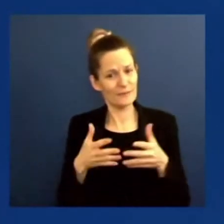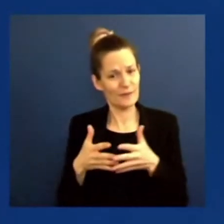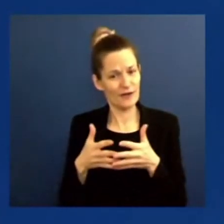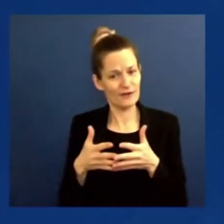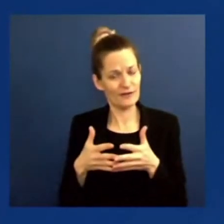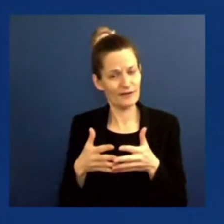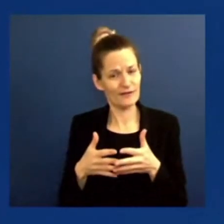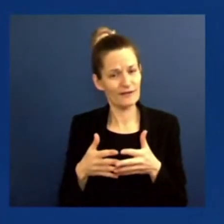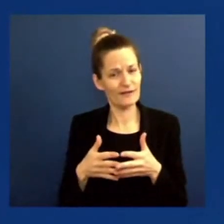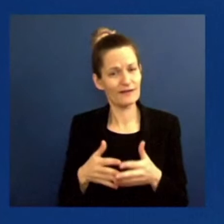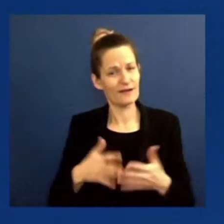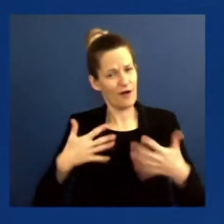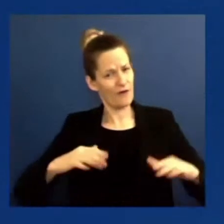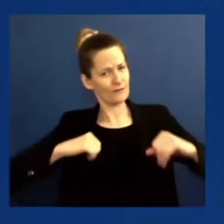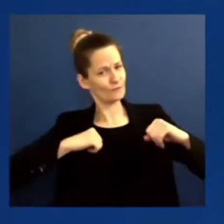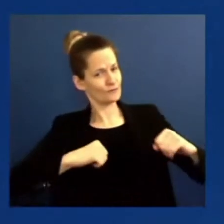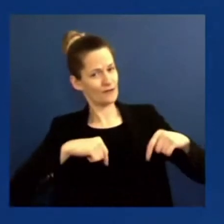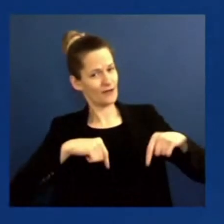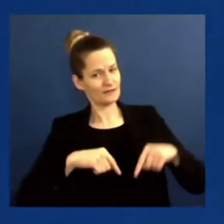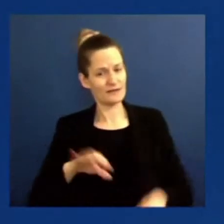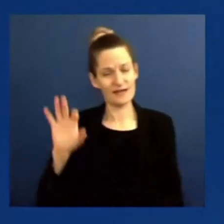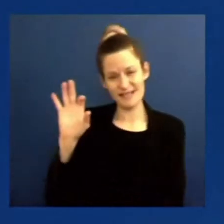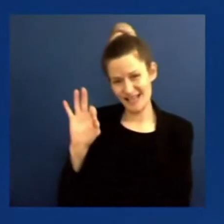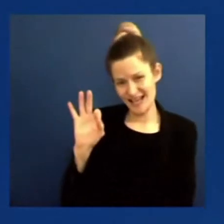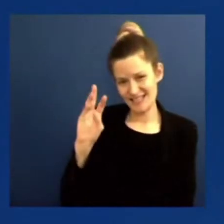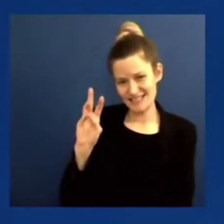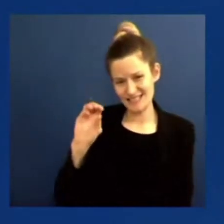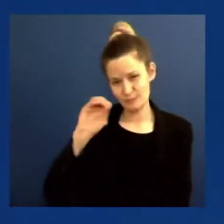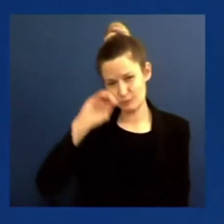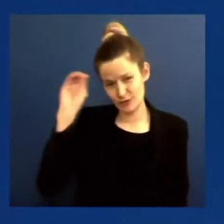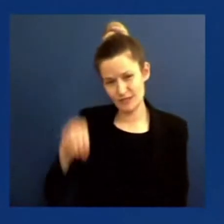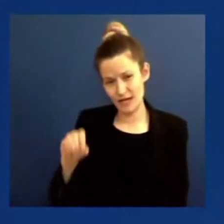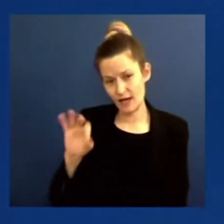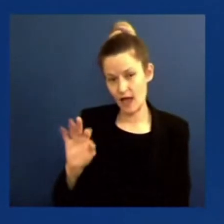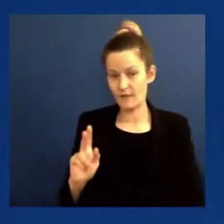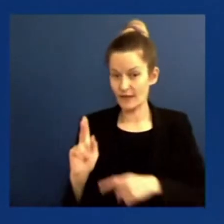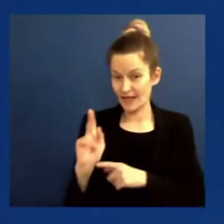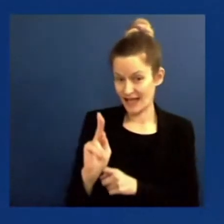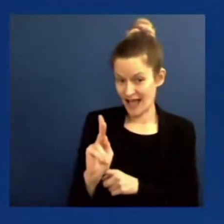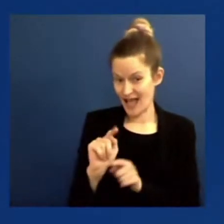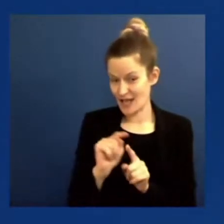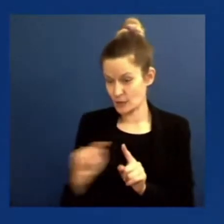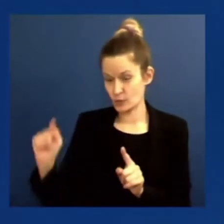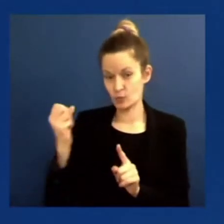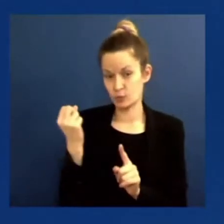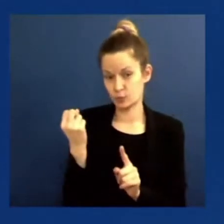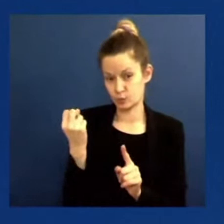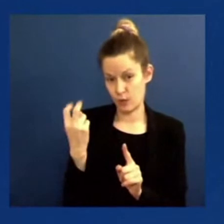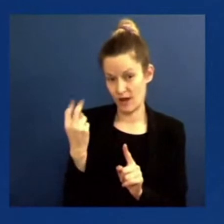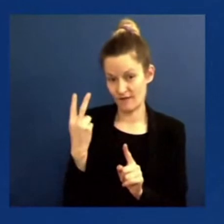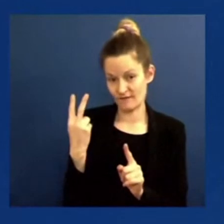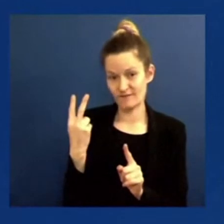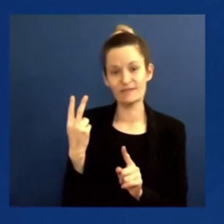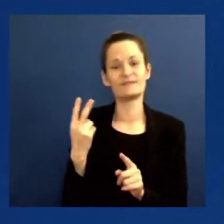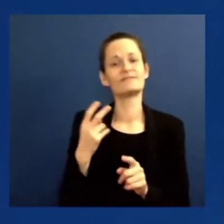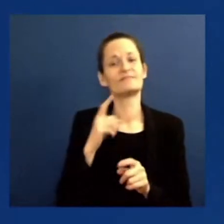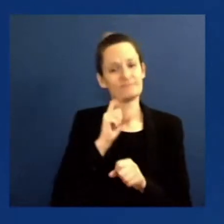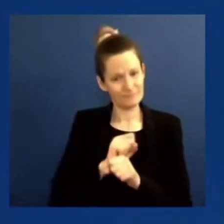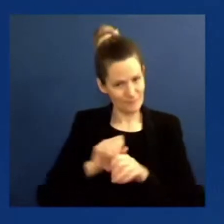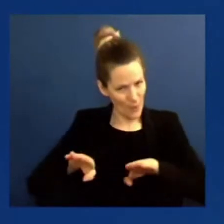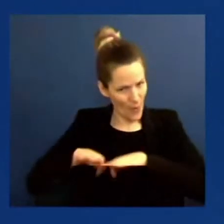96% of K through 12 schools are open for in-person learning, up from just 46% this time last